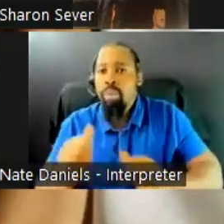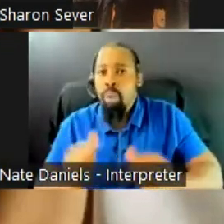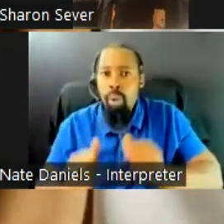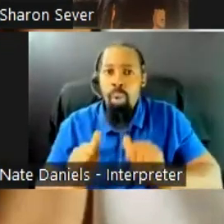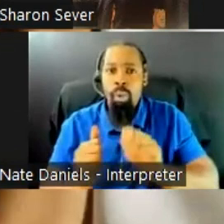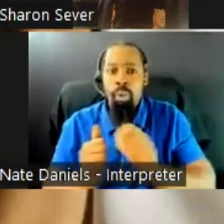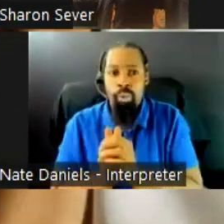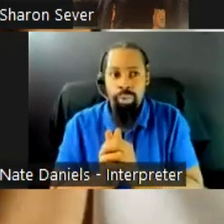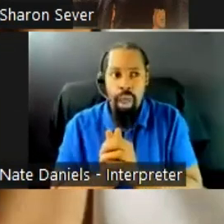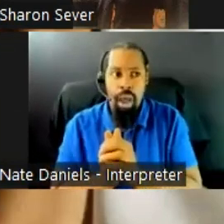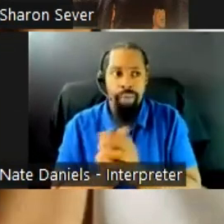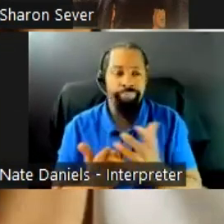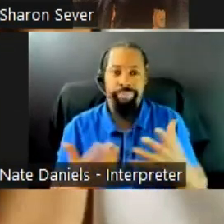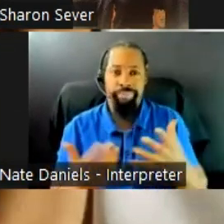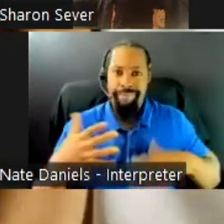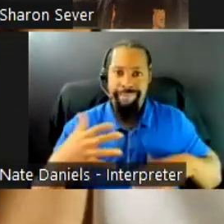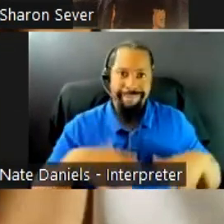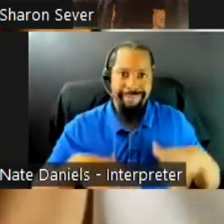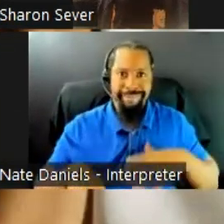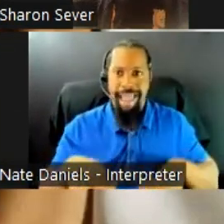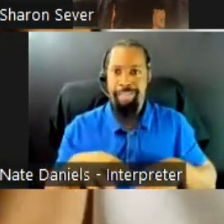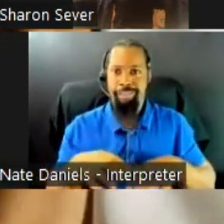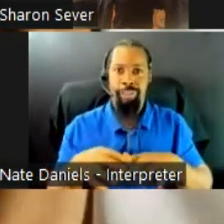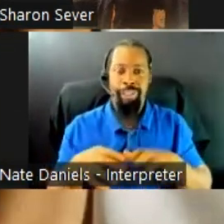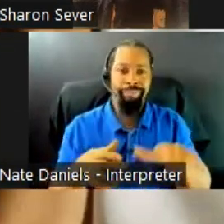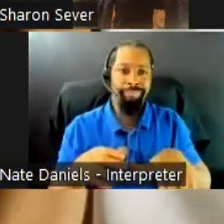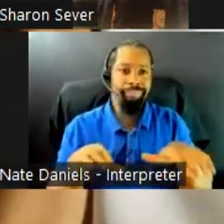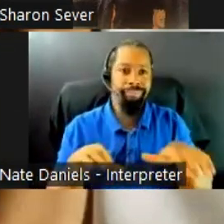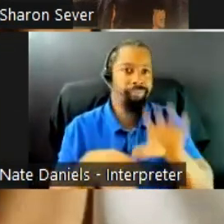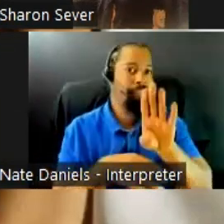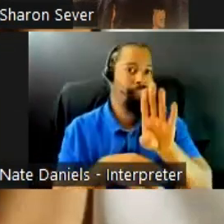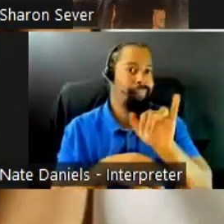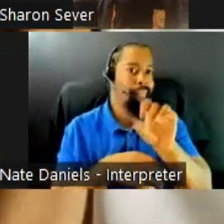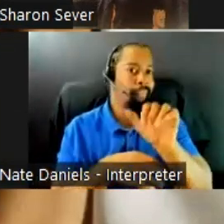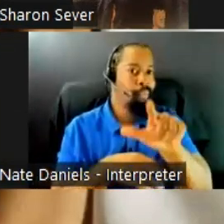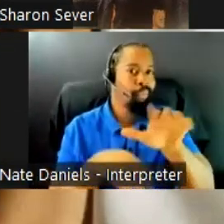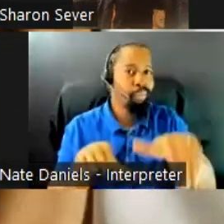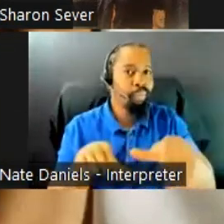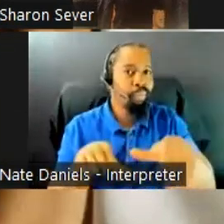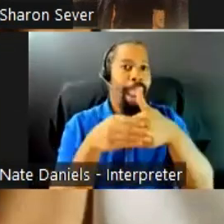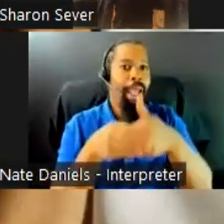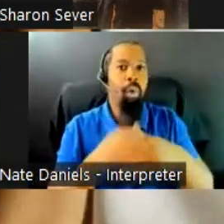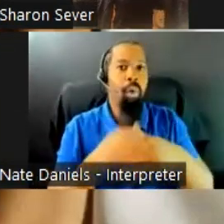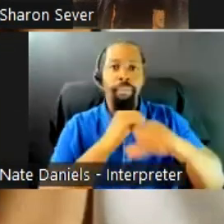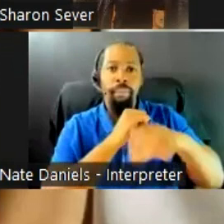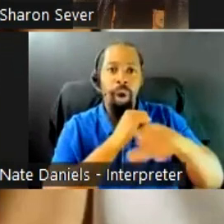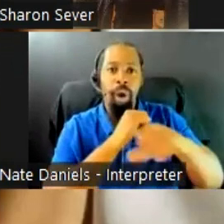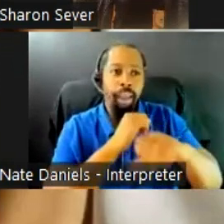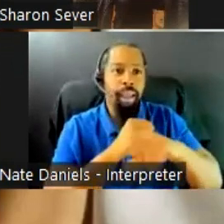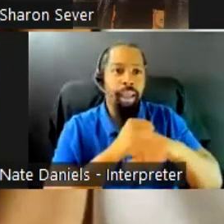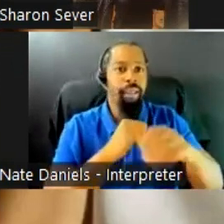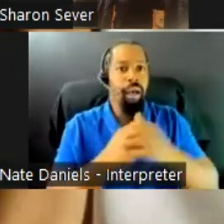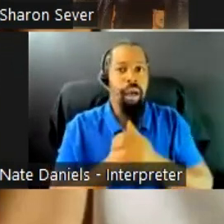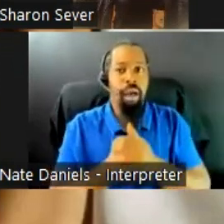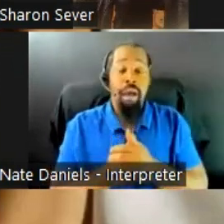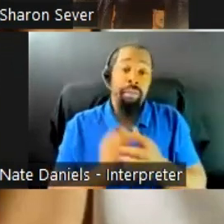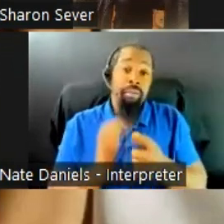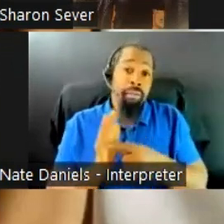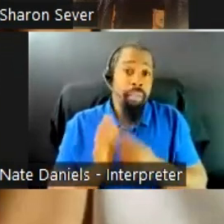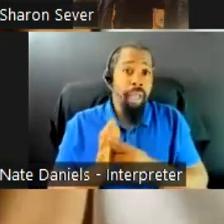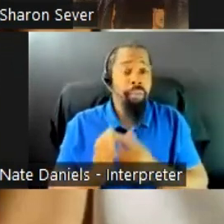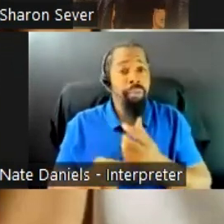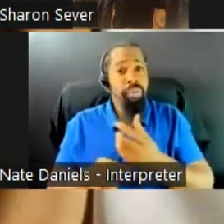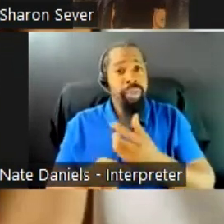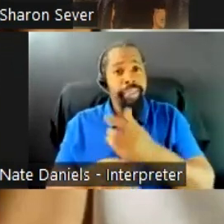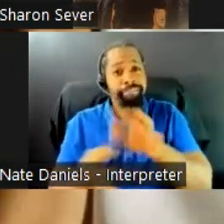bridal market twice a year. We make evening wear. We do a lot of custom for celebrities and red